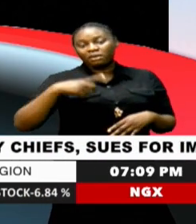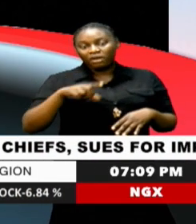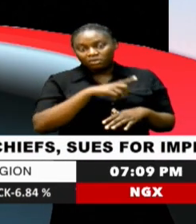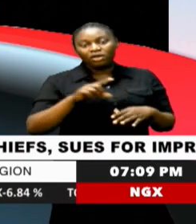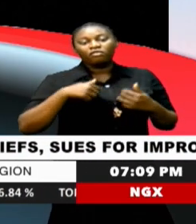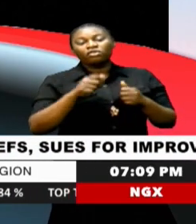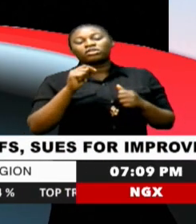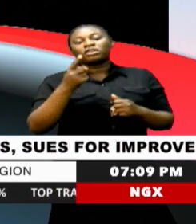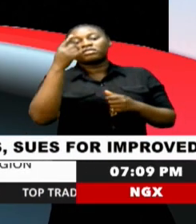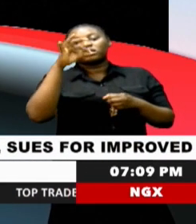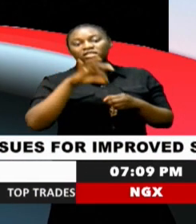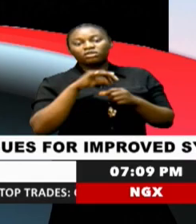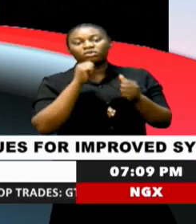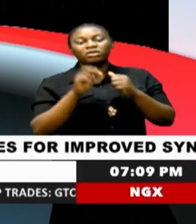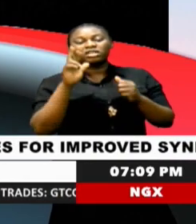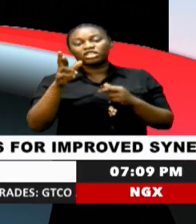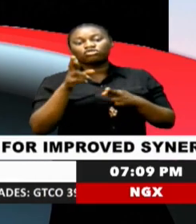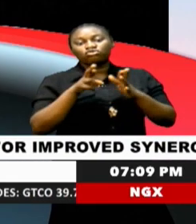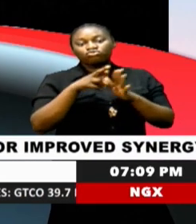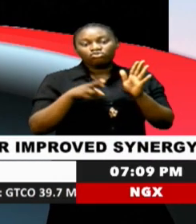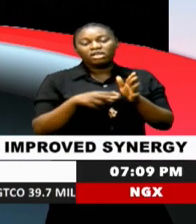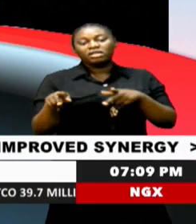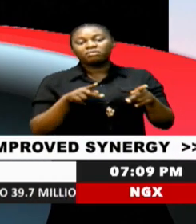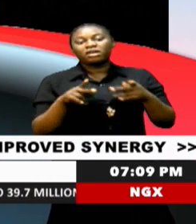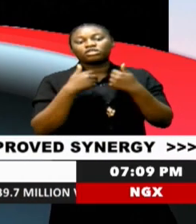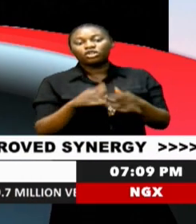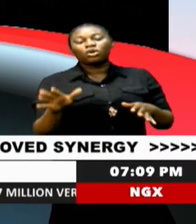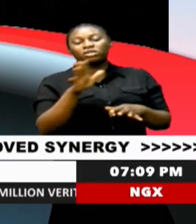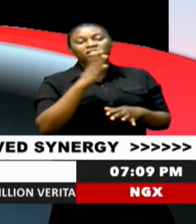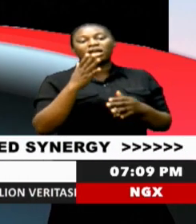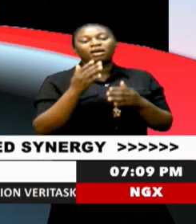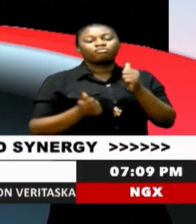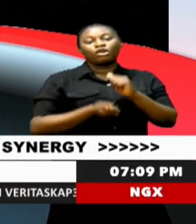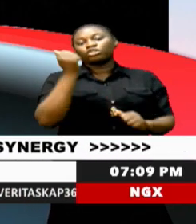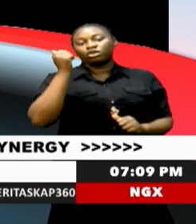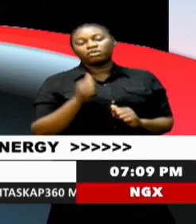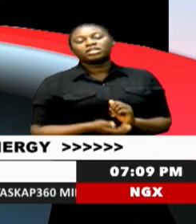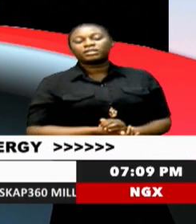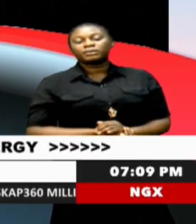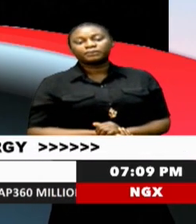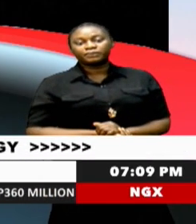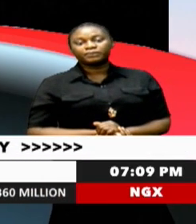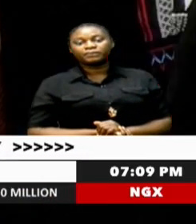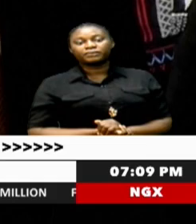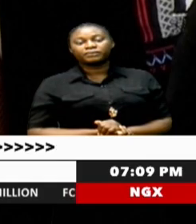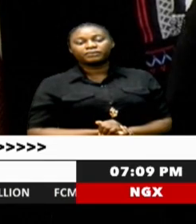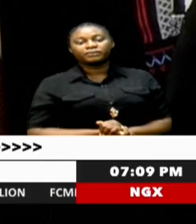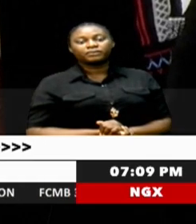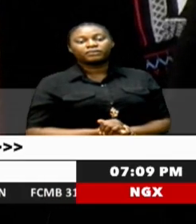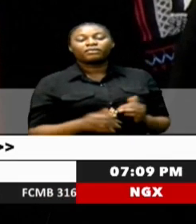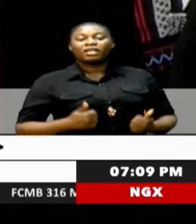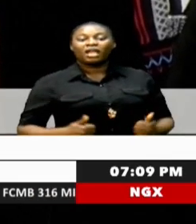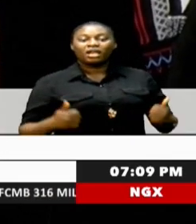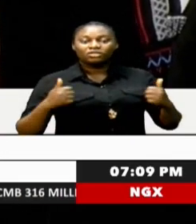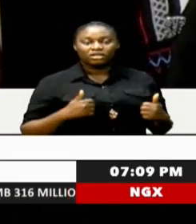in which his ruling ANC party lost its absolute majority. Francis Udojo brings us details. Addressing